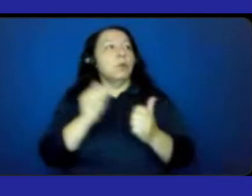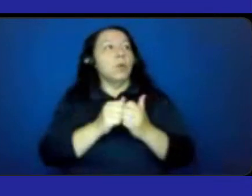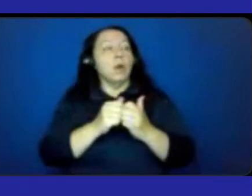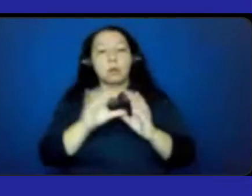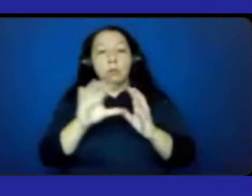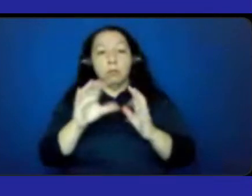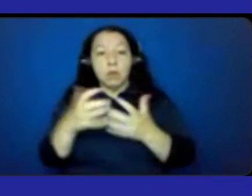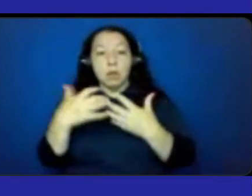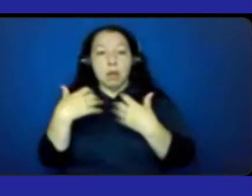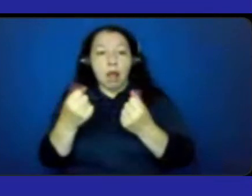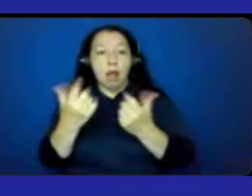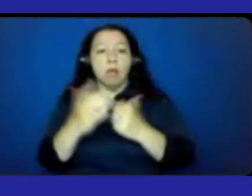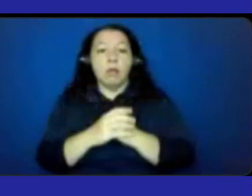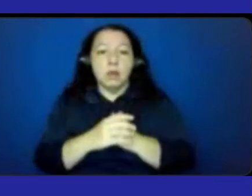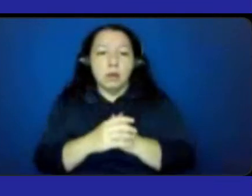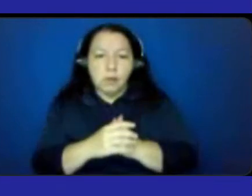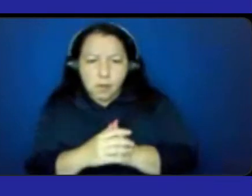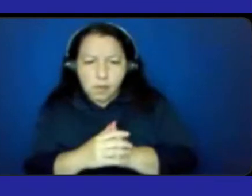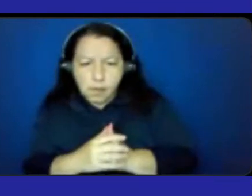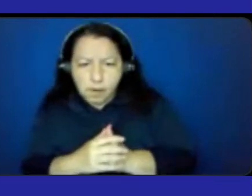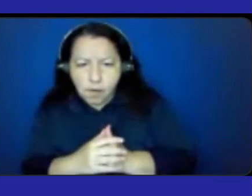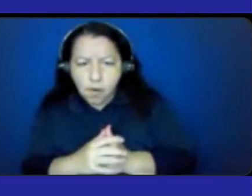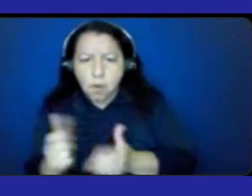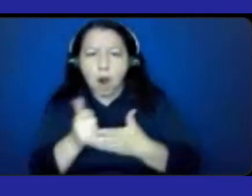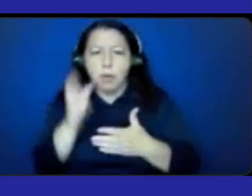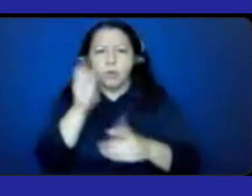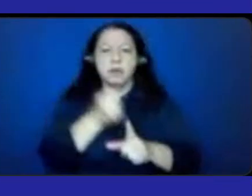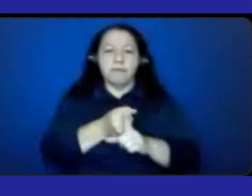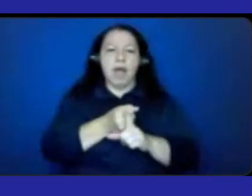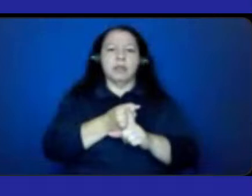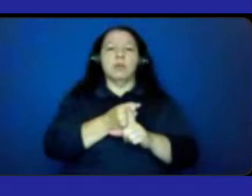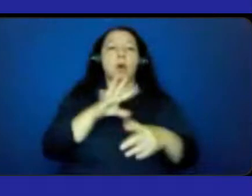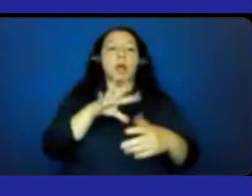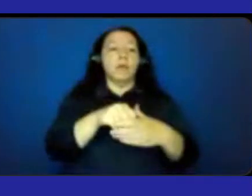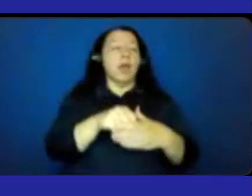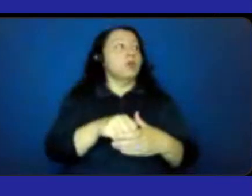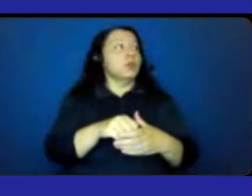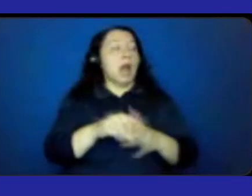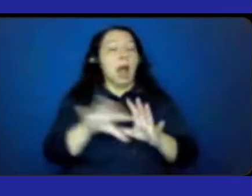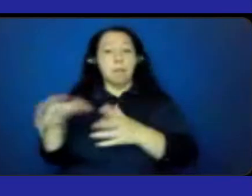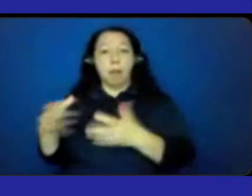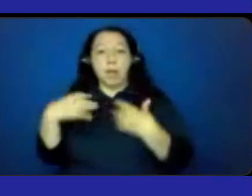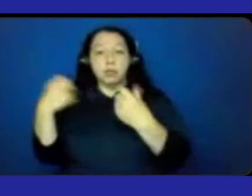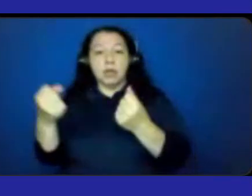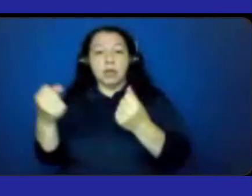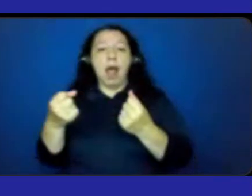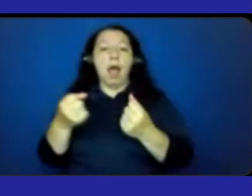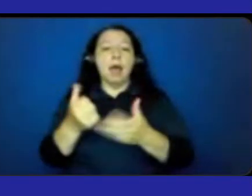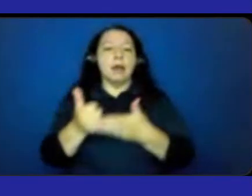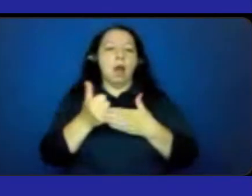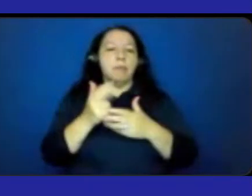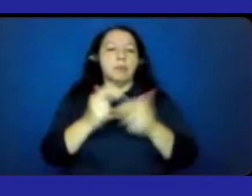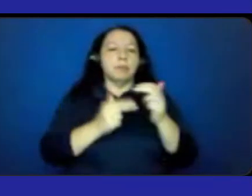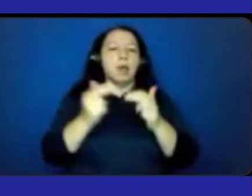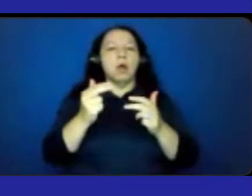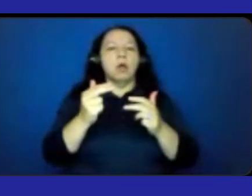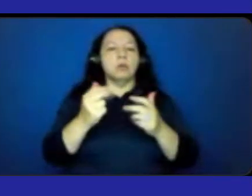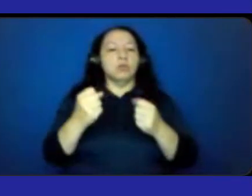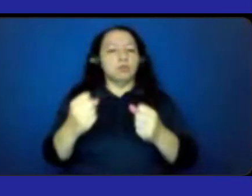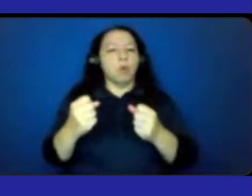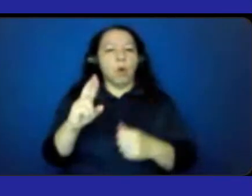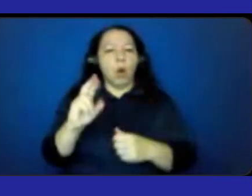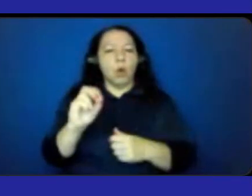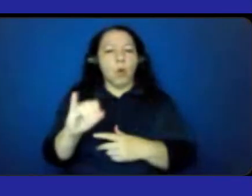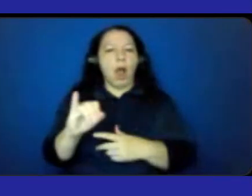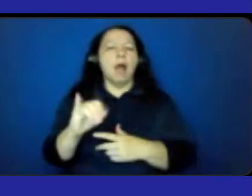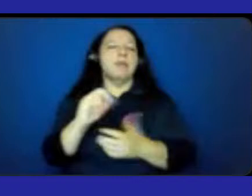of the intervention on patient and population health, and let us build a robust ROI, a return on investment for the program.